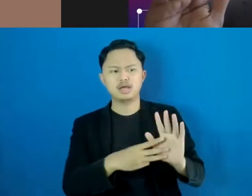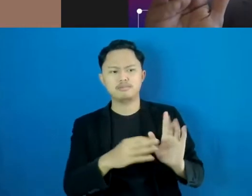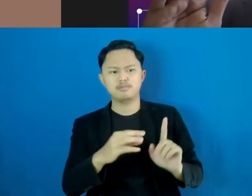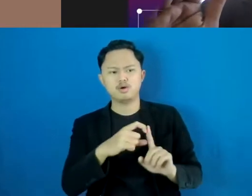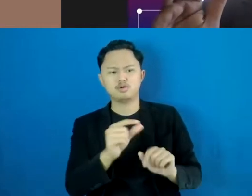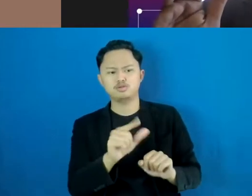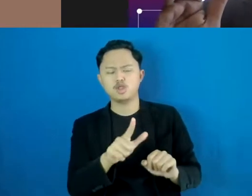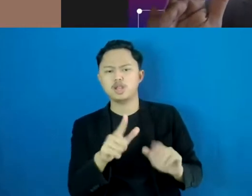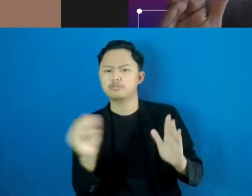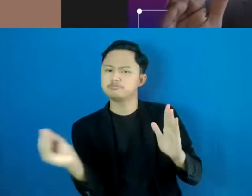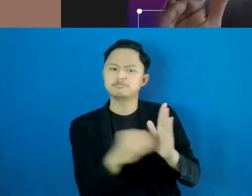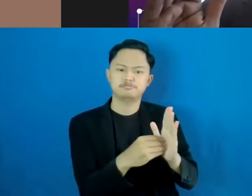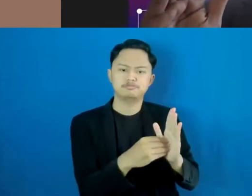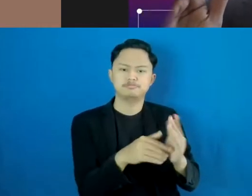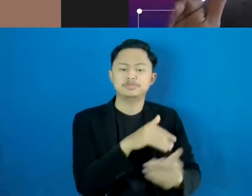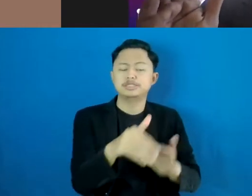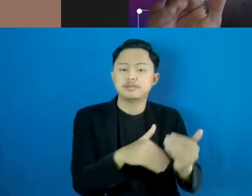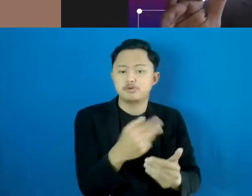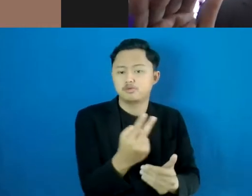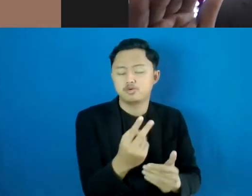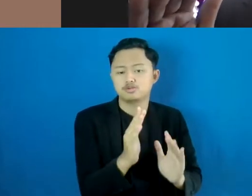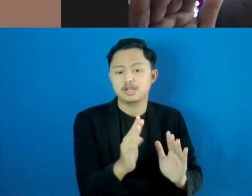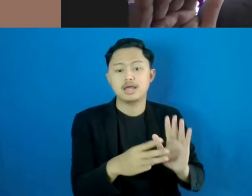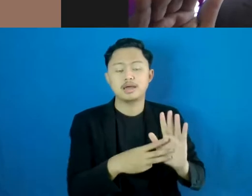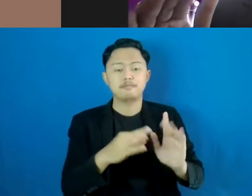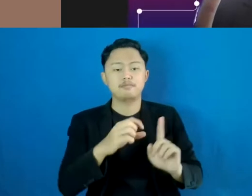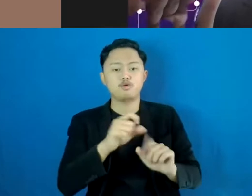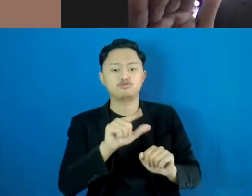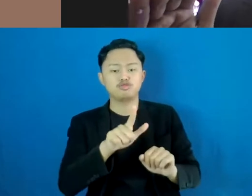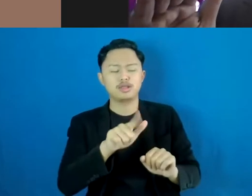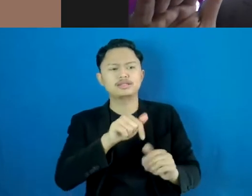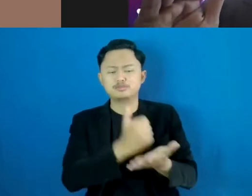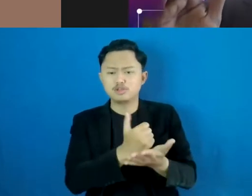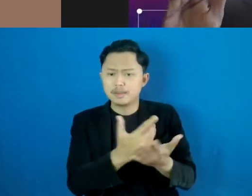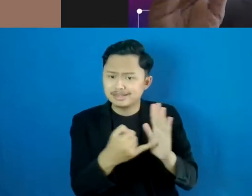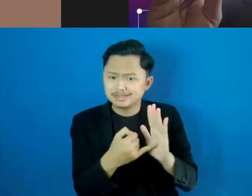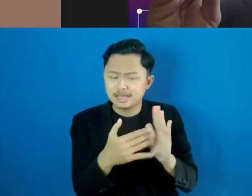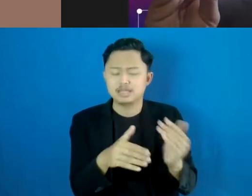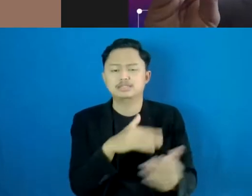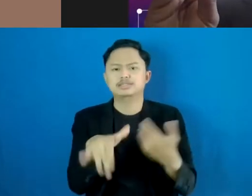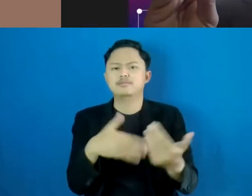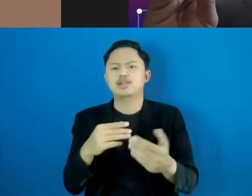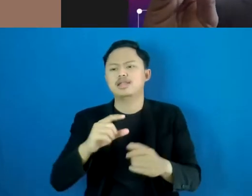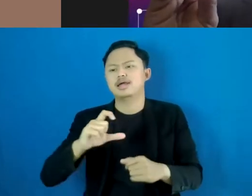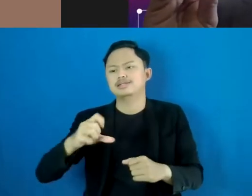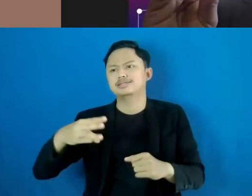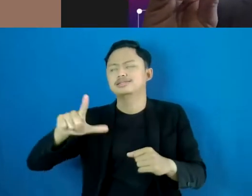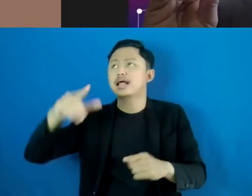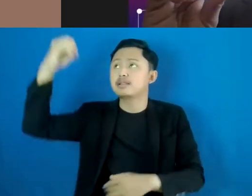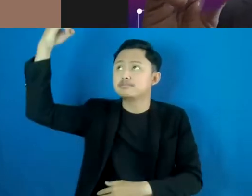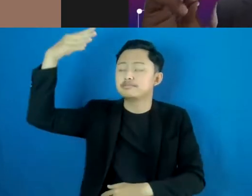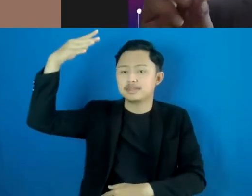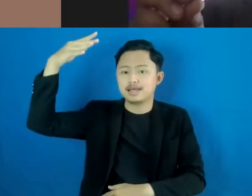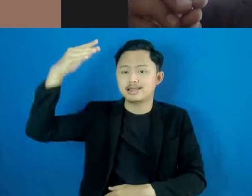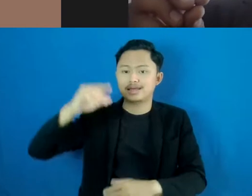is a combination of module. Module is a combination of pack, is a cell. So this is where